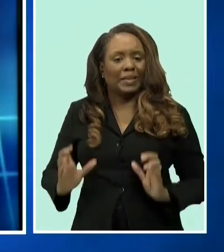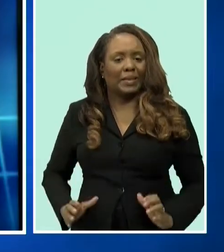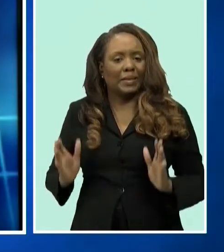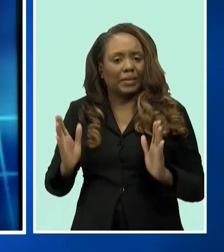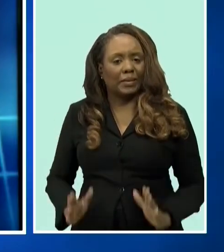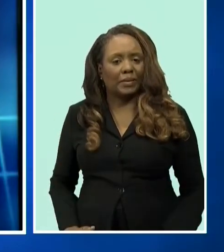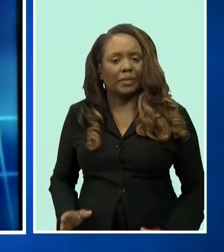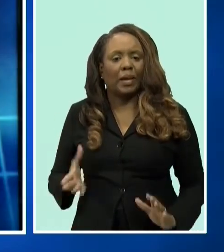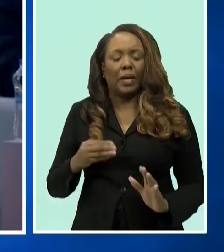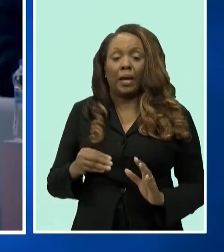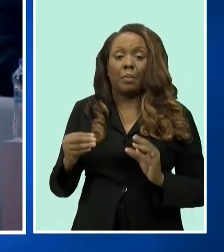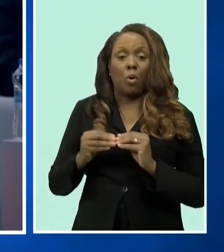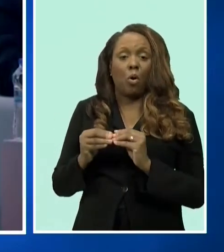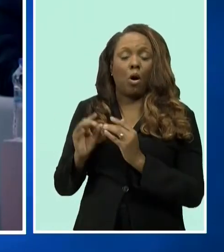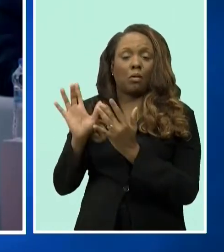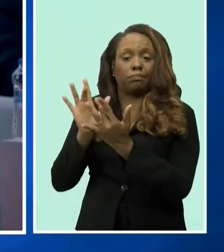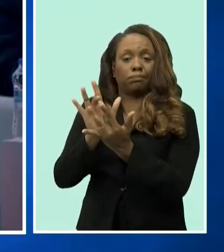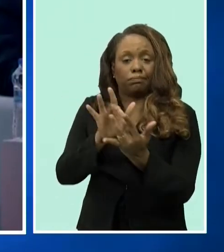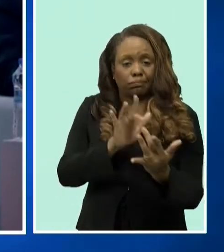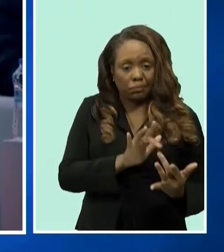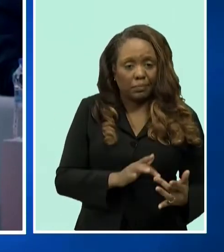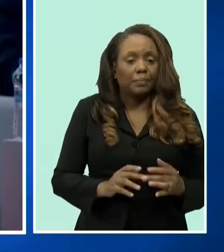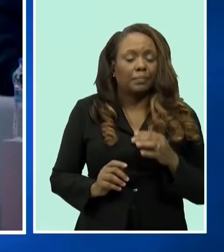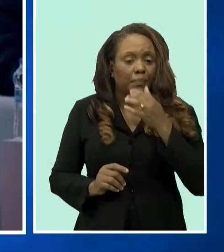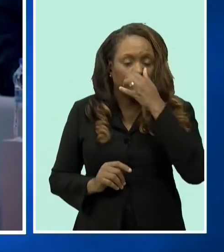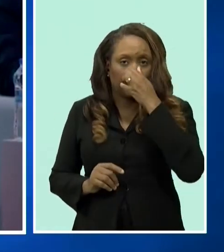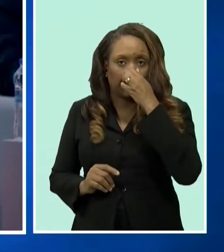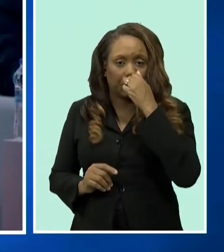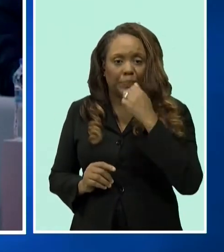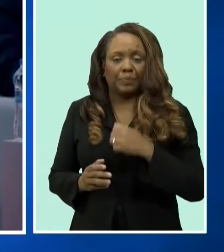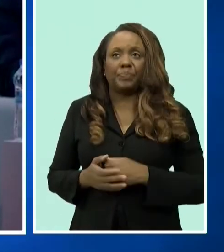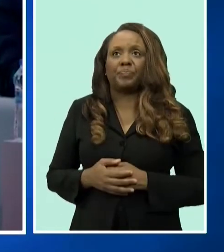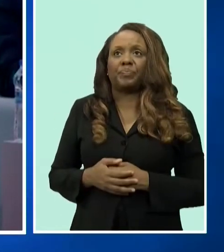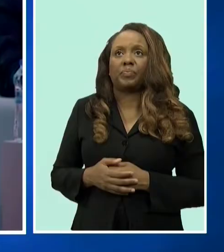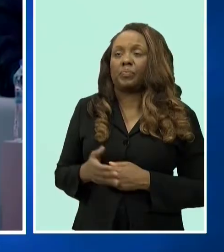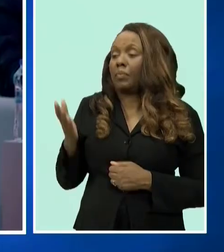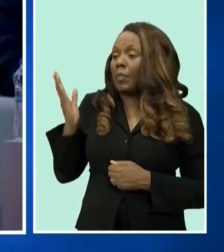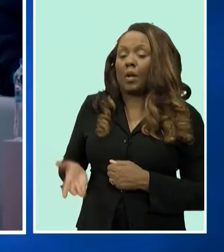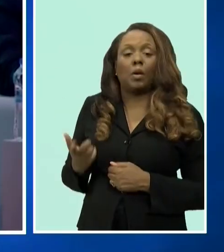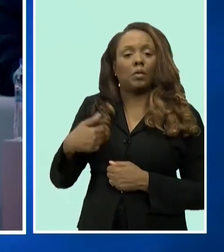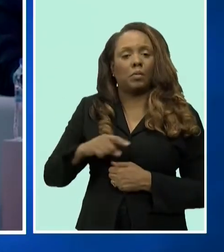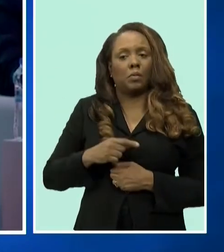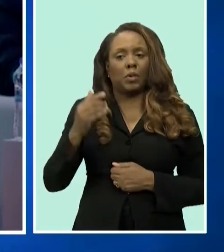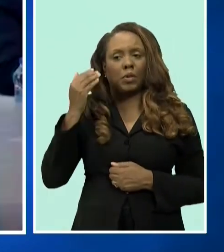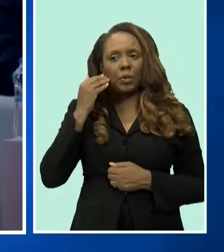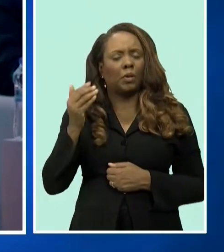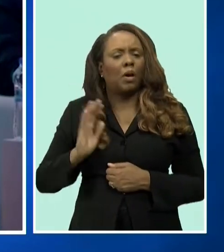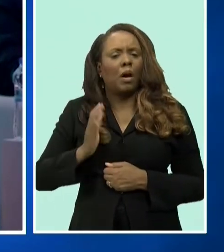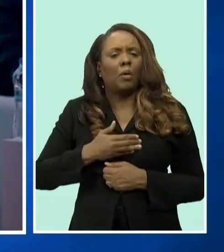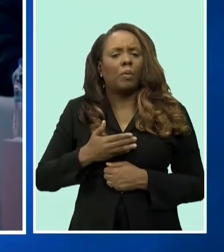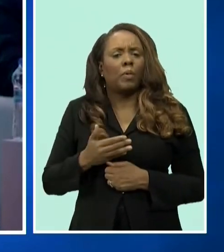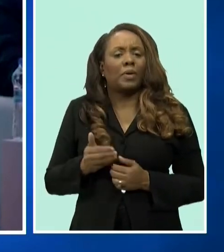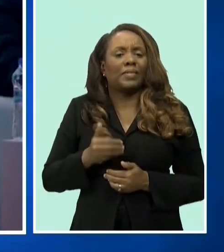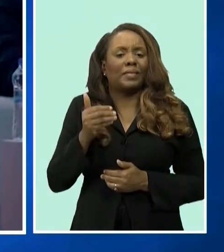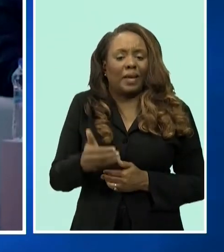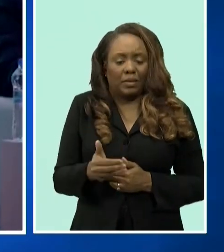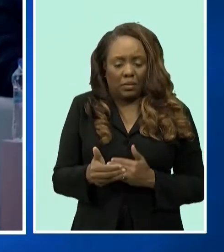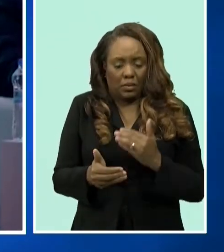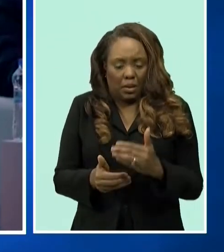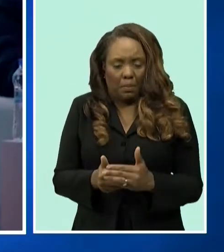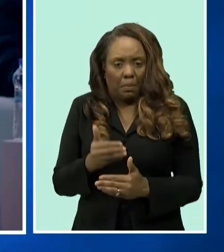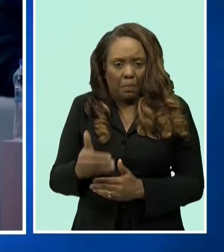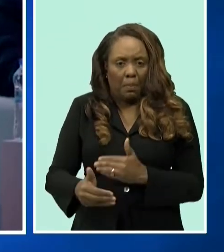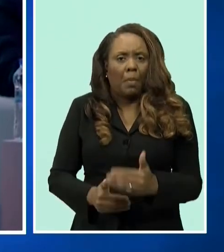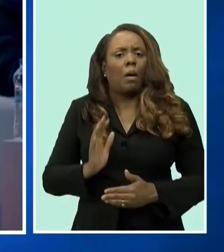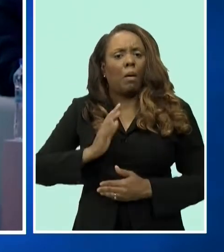work. We are looking at this now as a next step in the journey, and I think our people who have had and continue